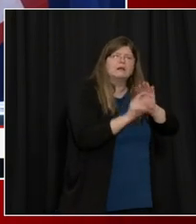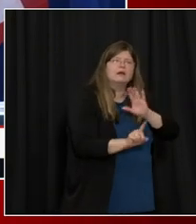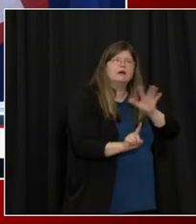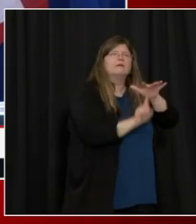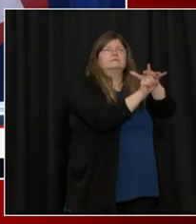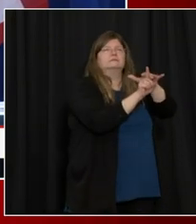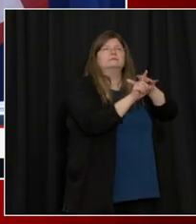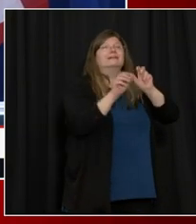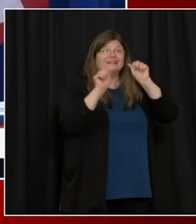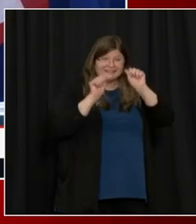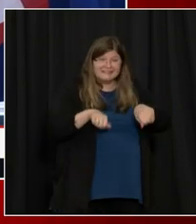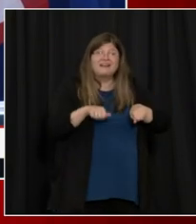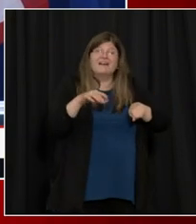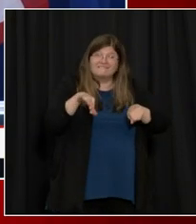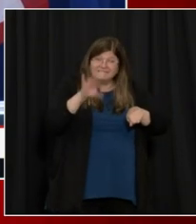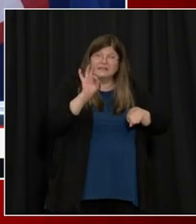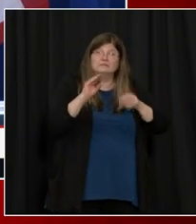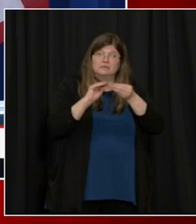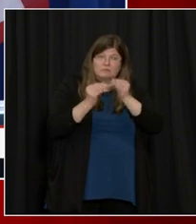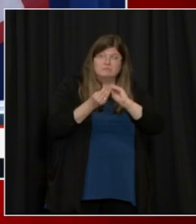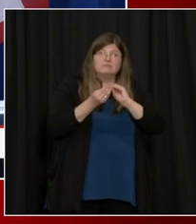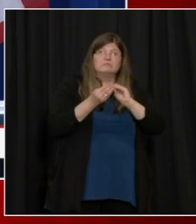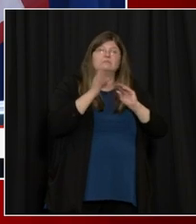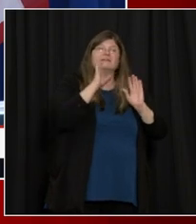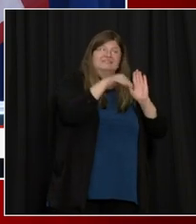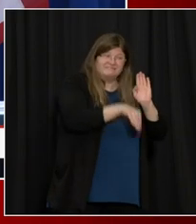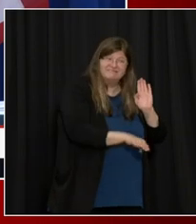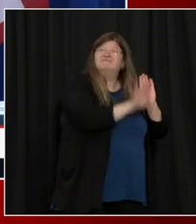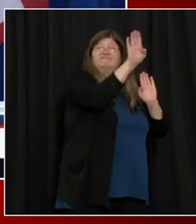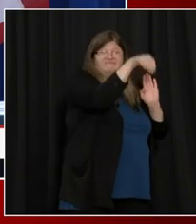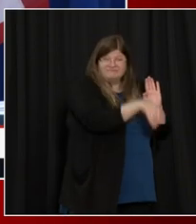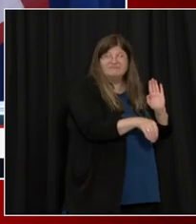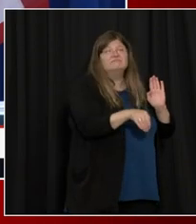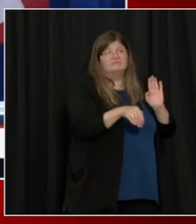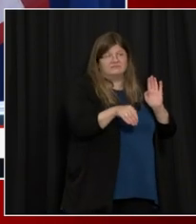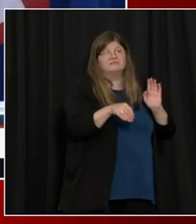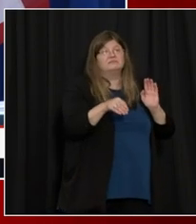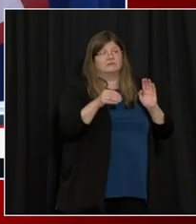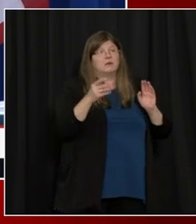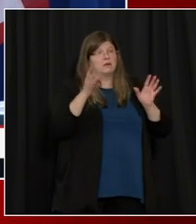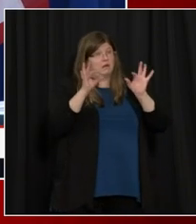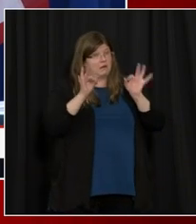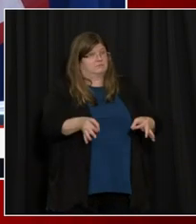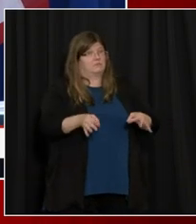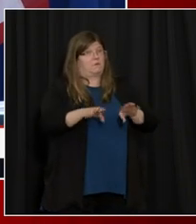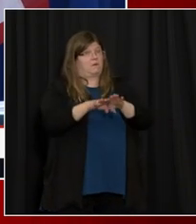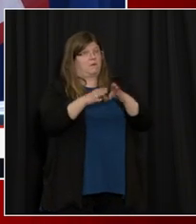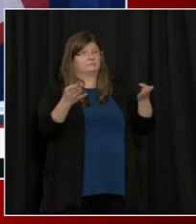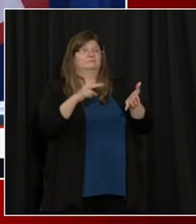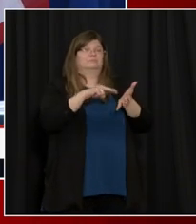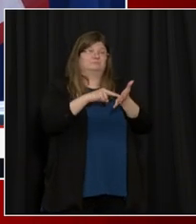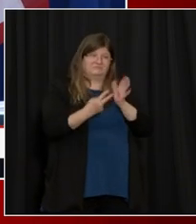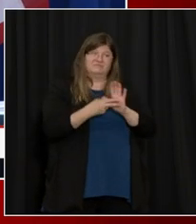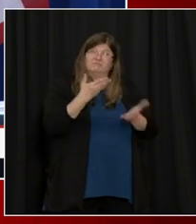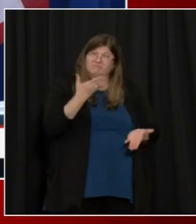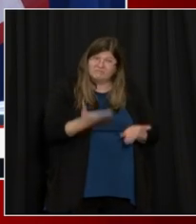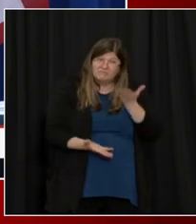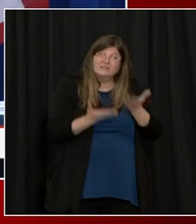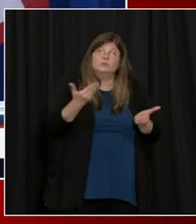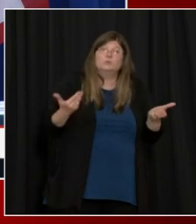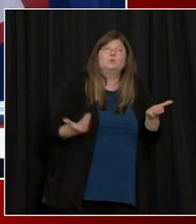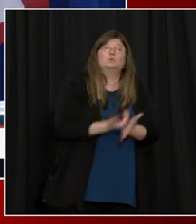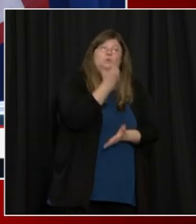cases. We can. That's what opening up means. You can discover in a few days